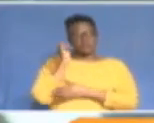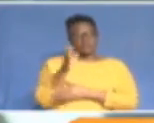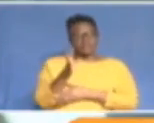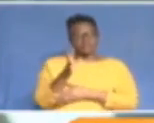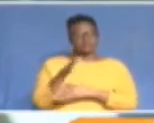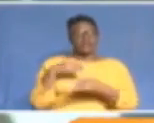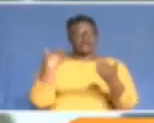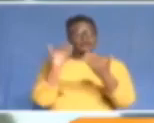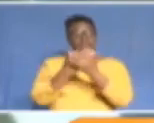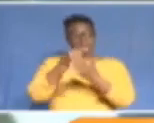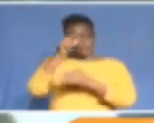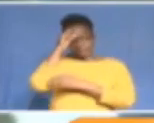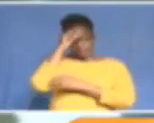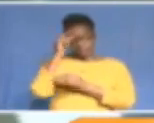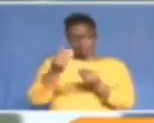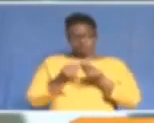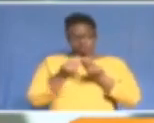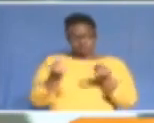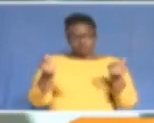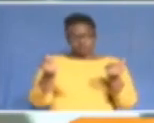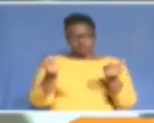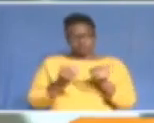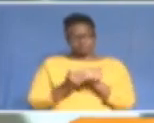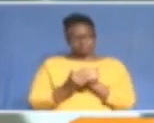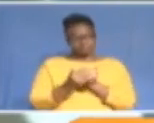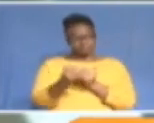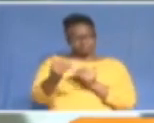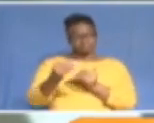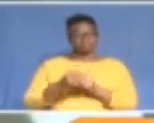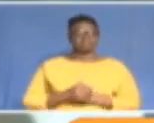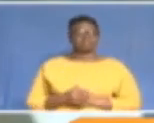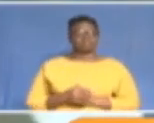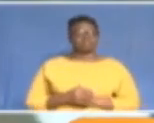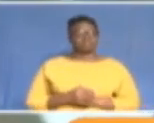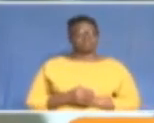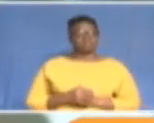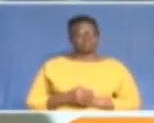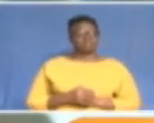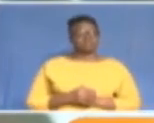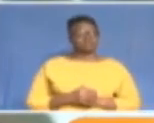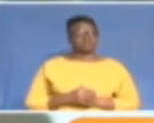worse days ahead. Stephen Leto, Citizen TV, Nairobi.